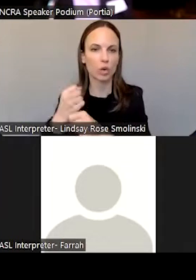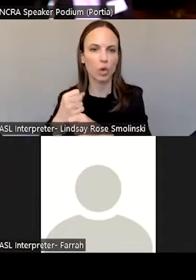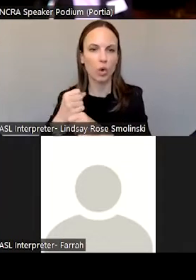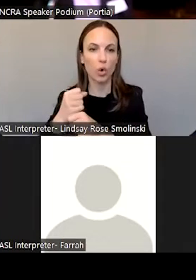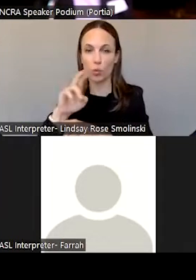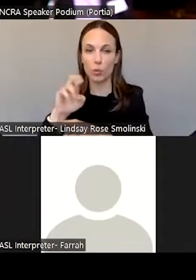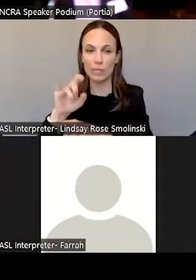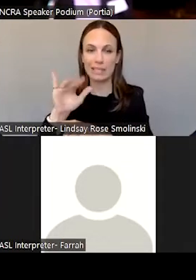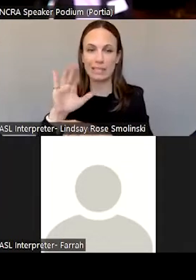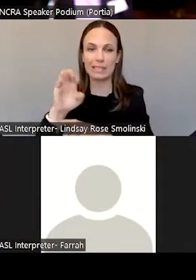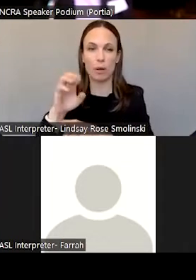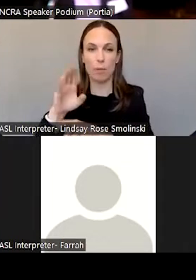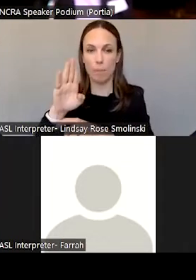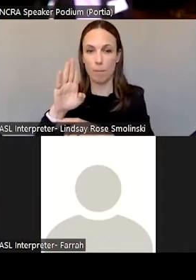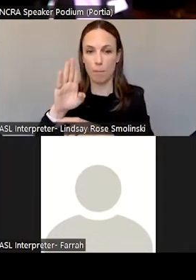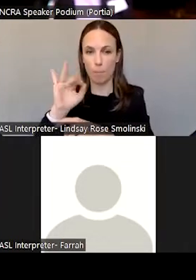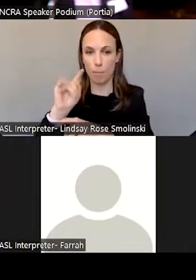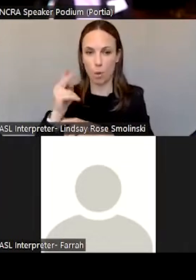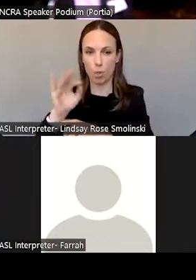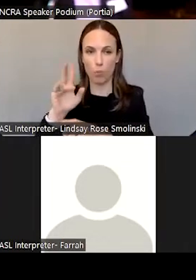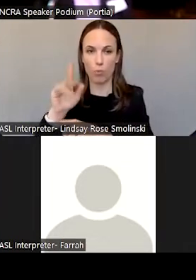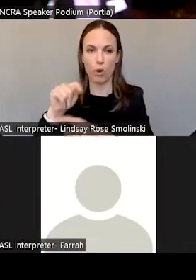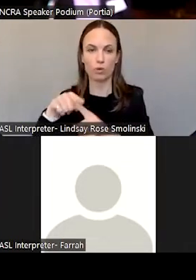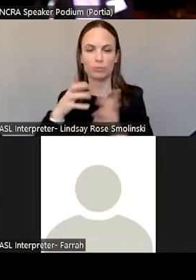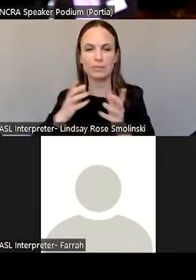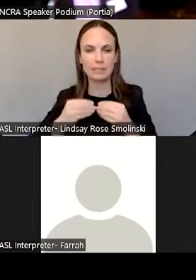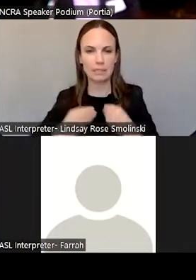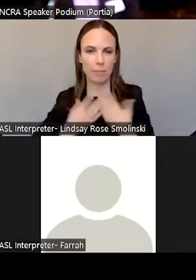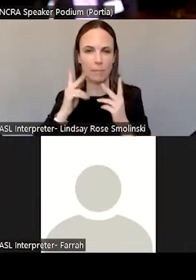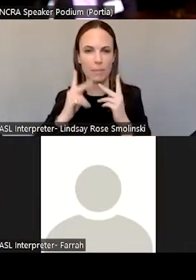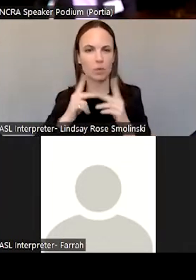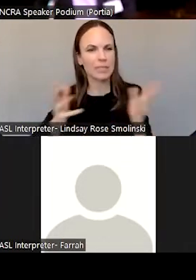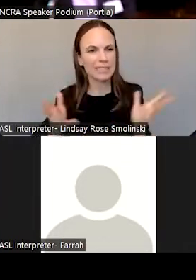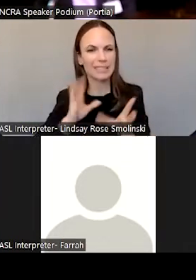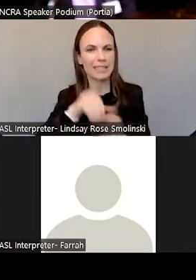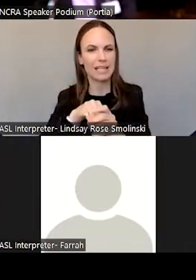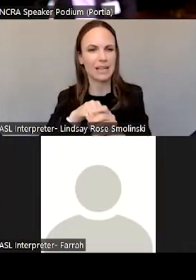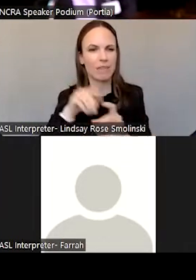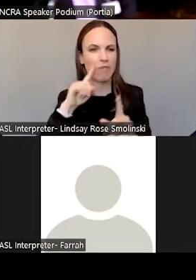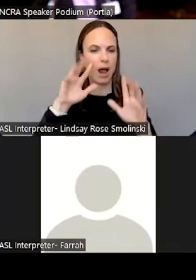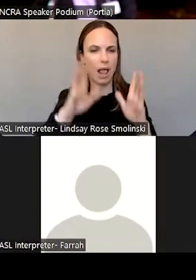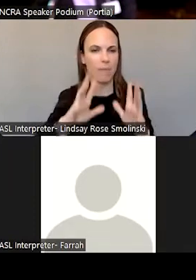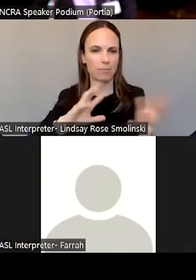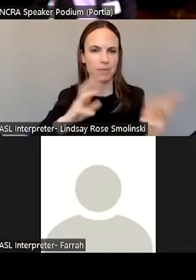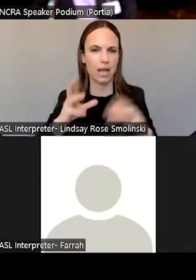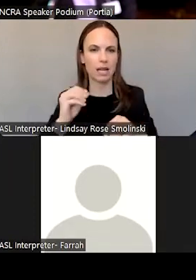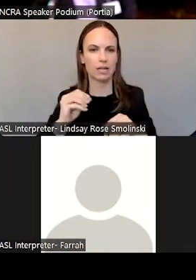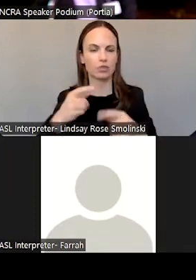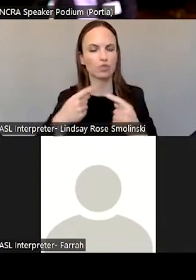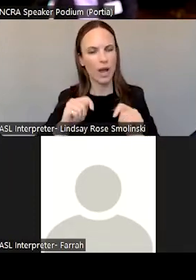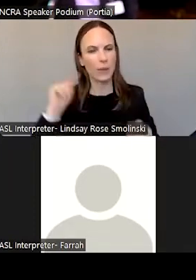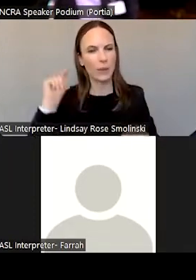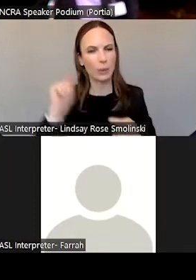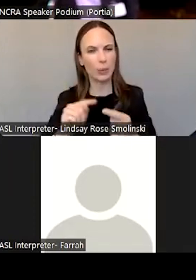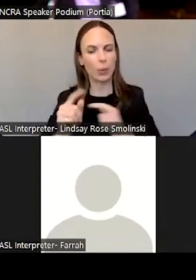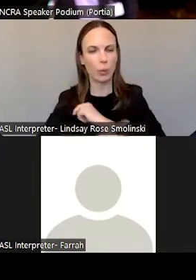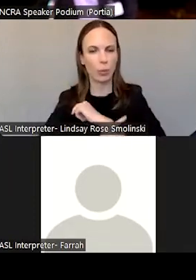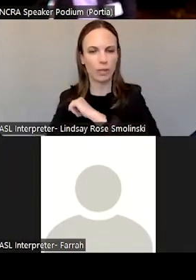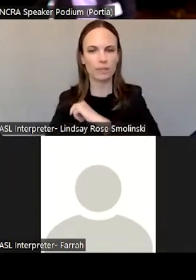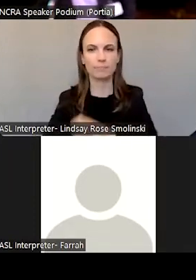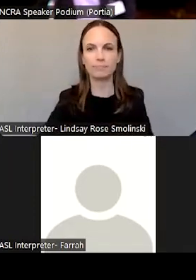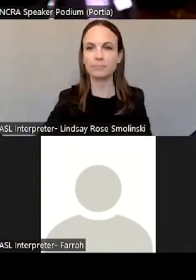Resilience Birthright to inspire people to take action in the climate crisis and strive for zero waste. But here's Ruth